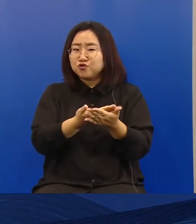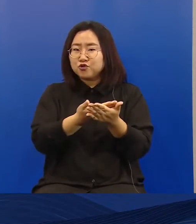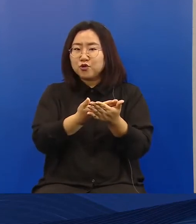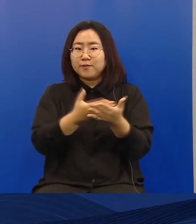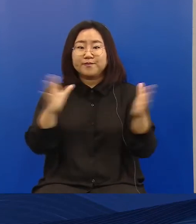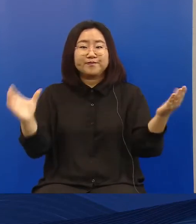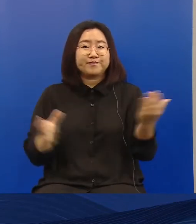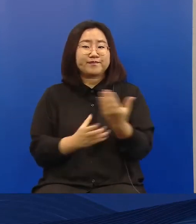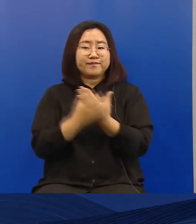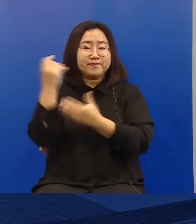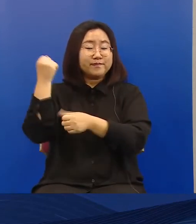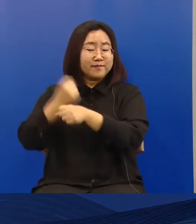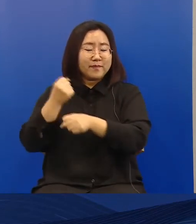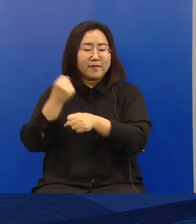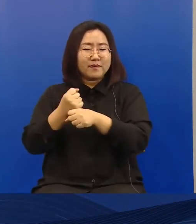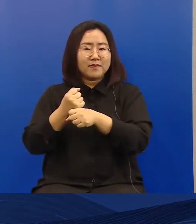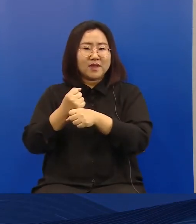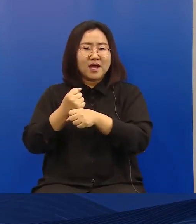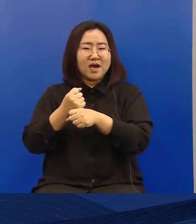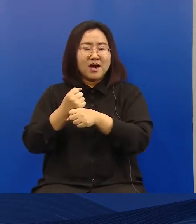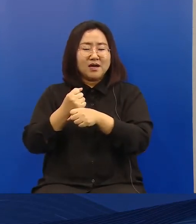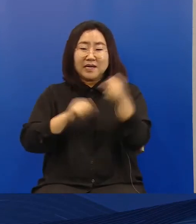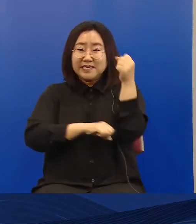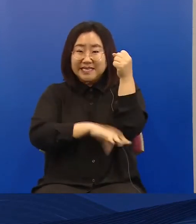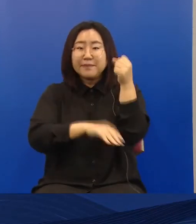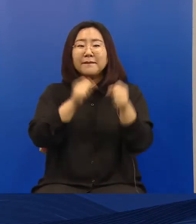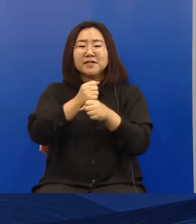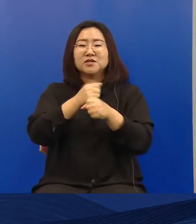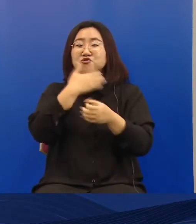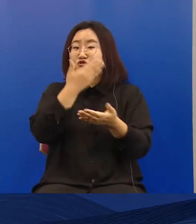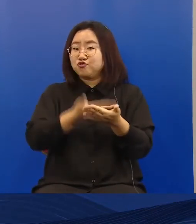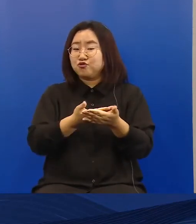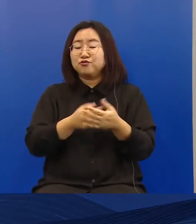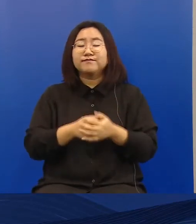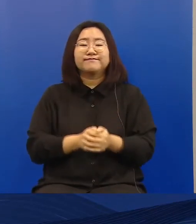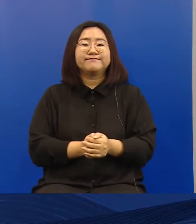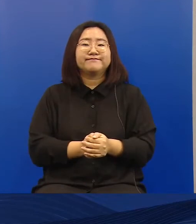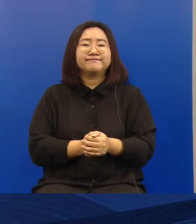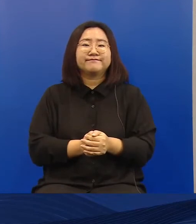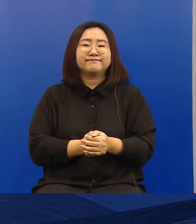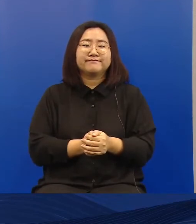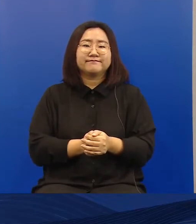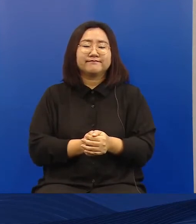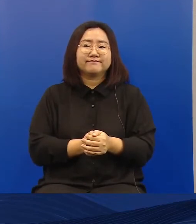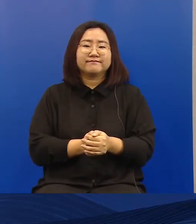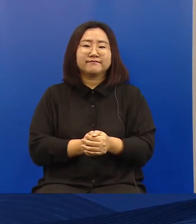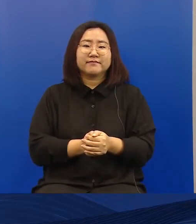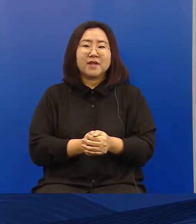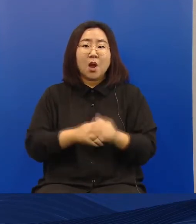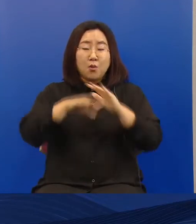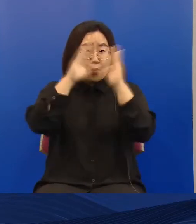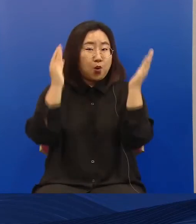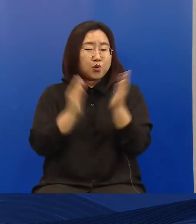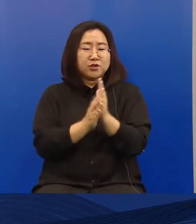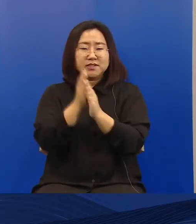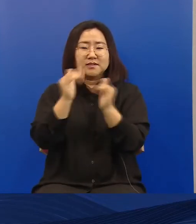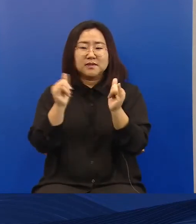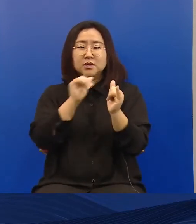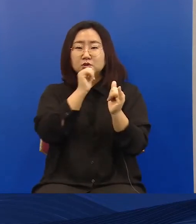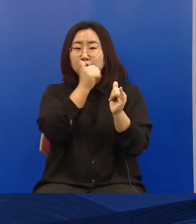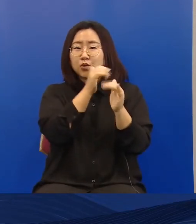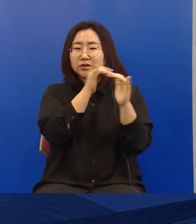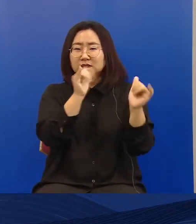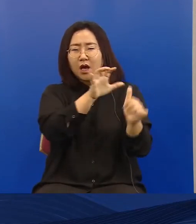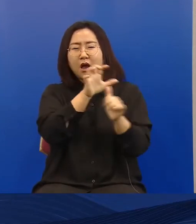It also creates coexistence, and it fosters cooperation among citizens when they have access equally to services through